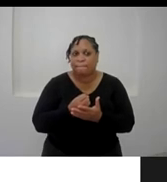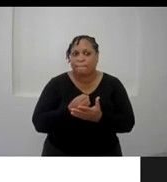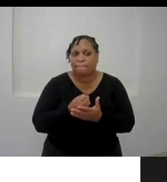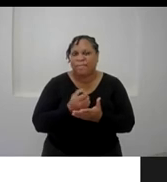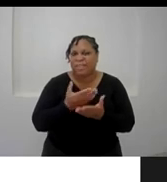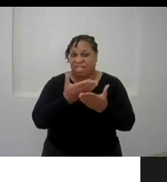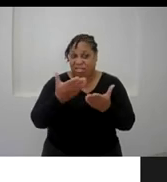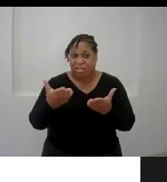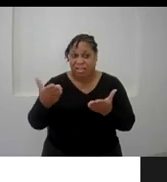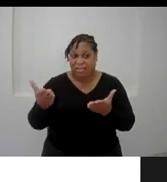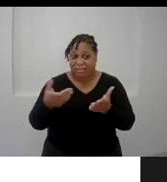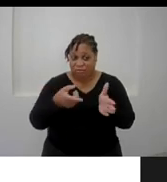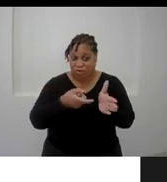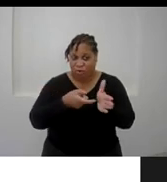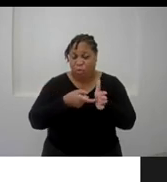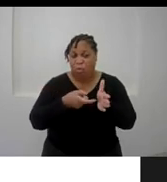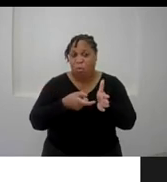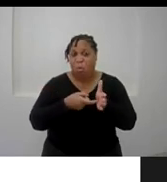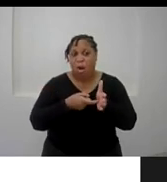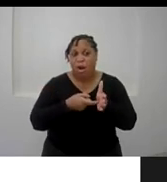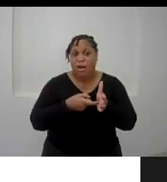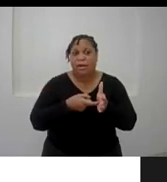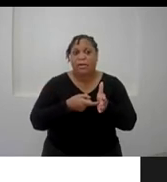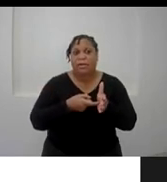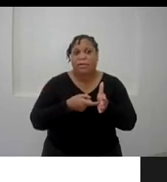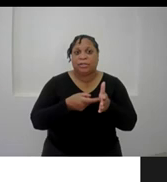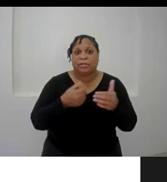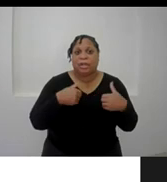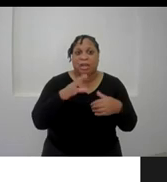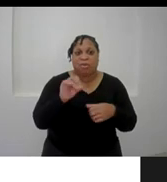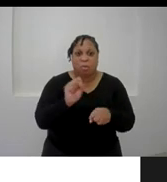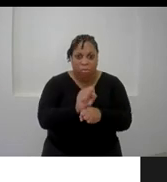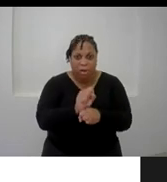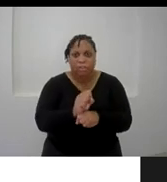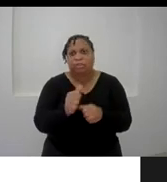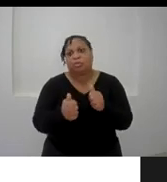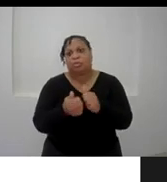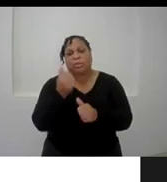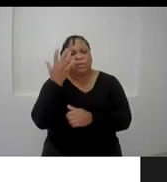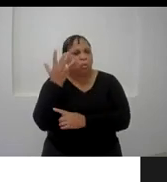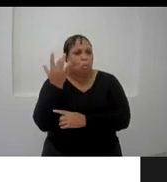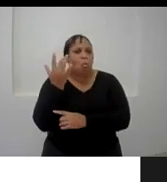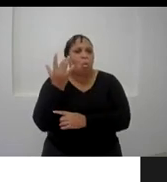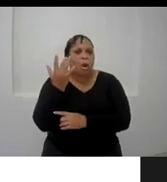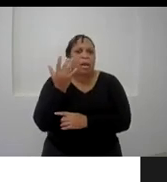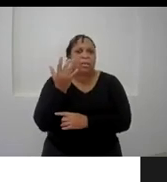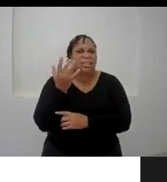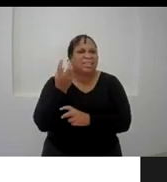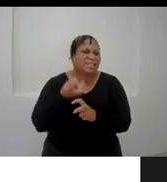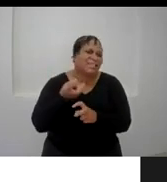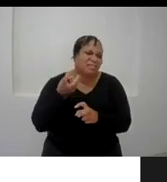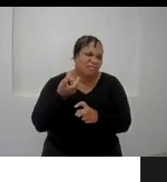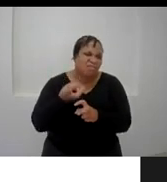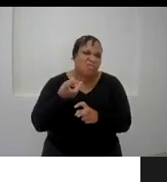things that are required to enable good co-production, which is why it becomes, I think, very difficult to